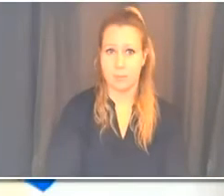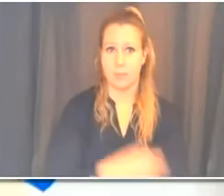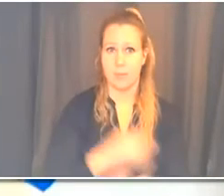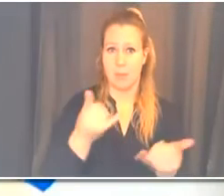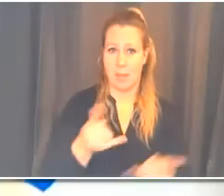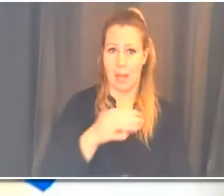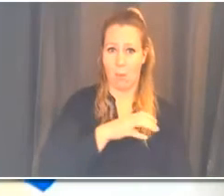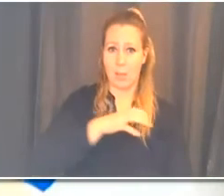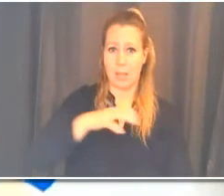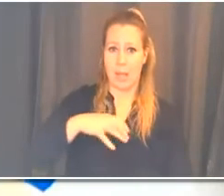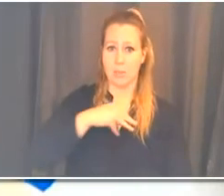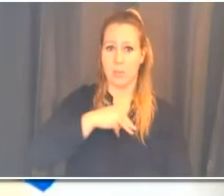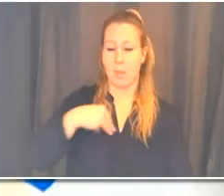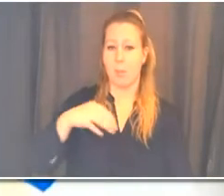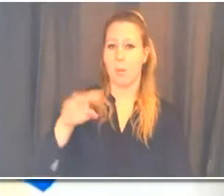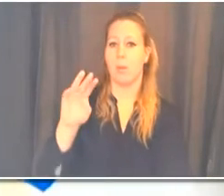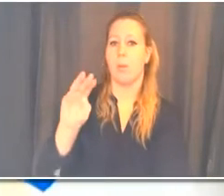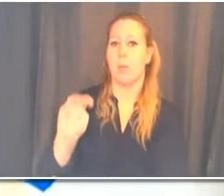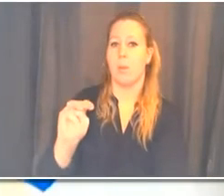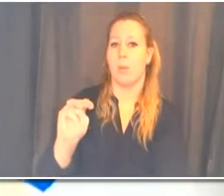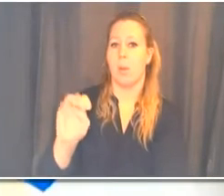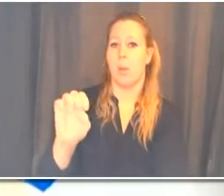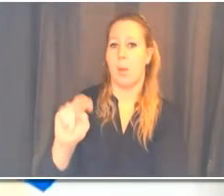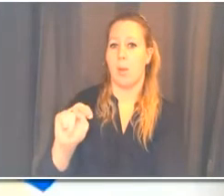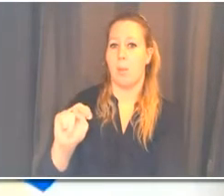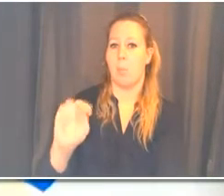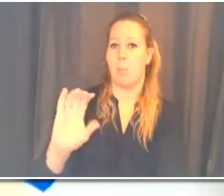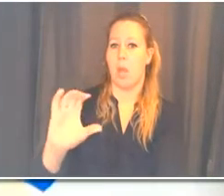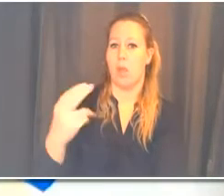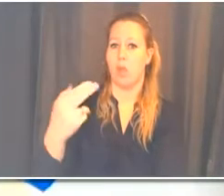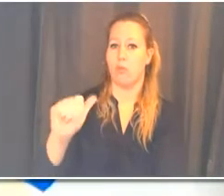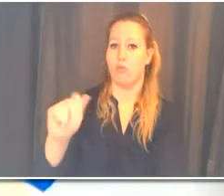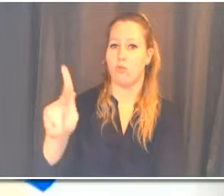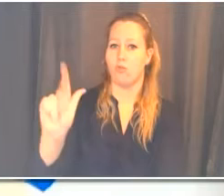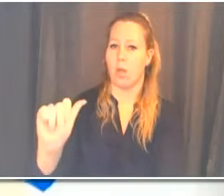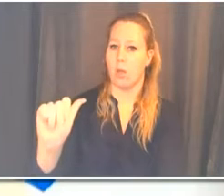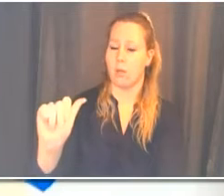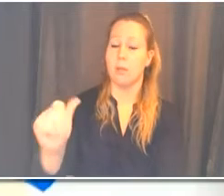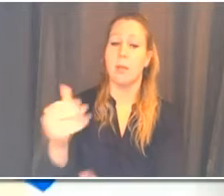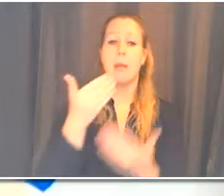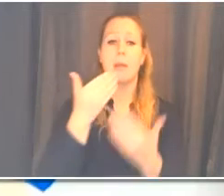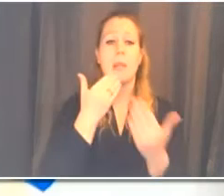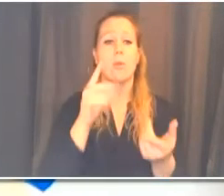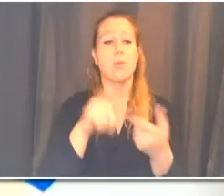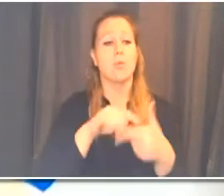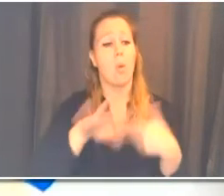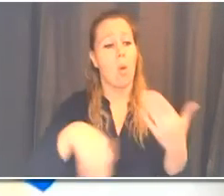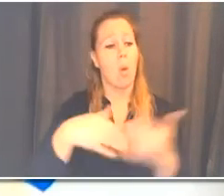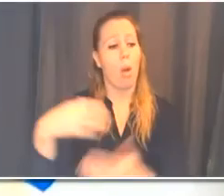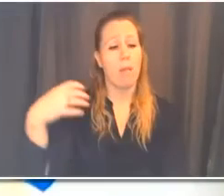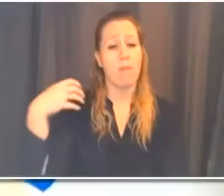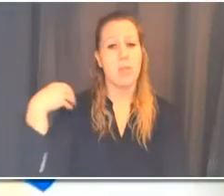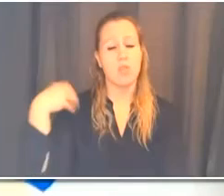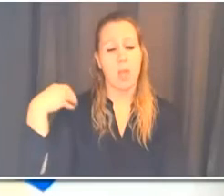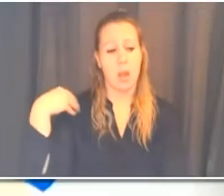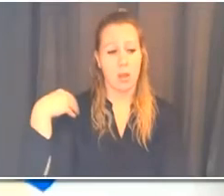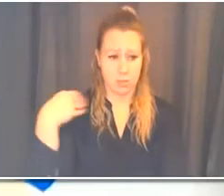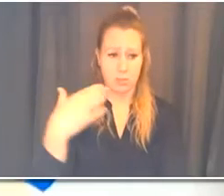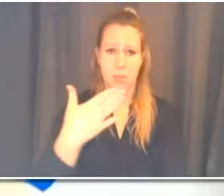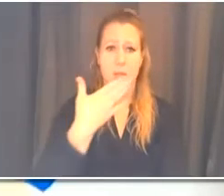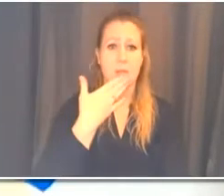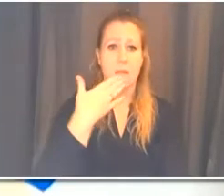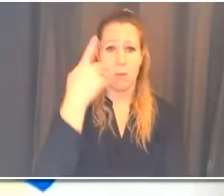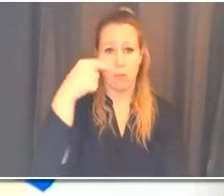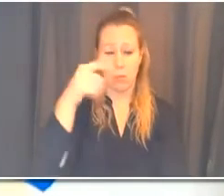the massive essential response and who are being left behind by many of the federal and state and